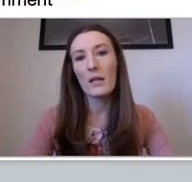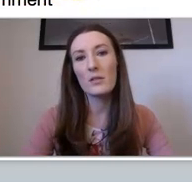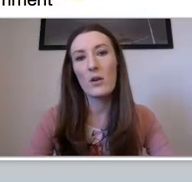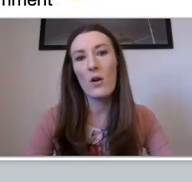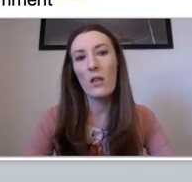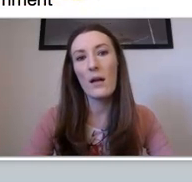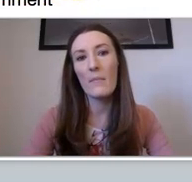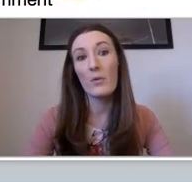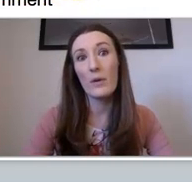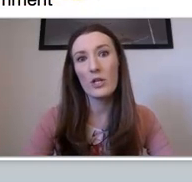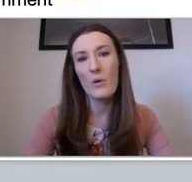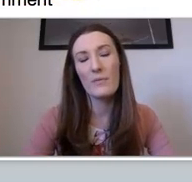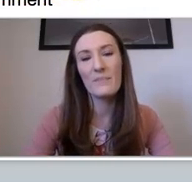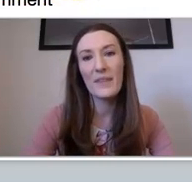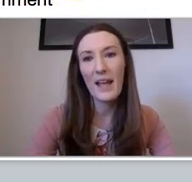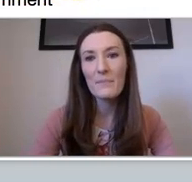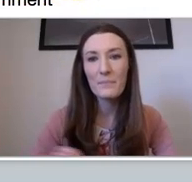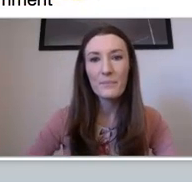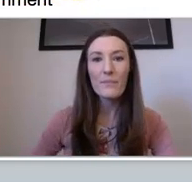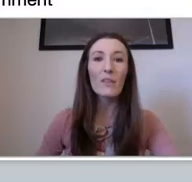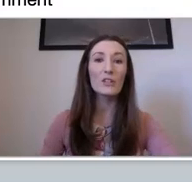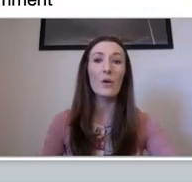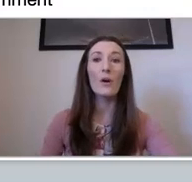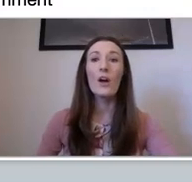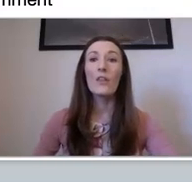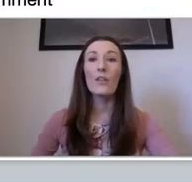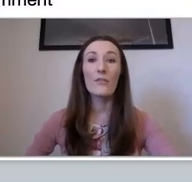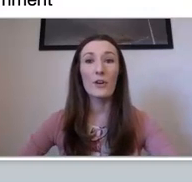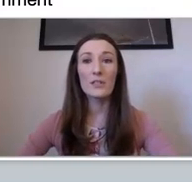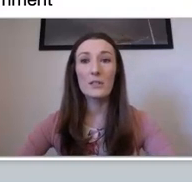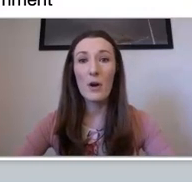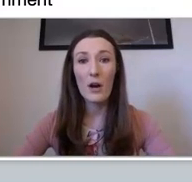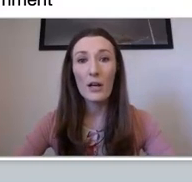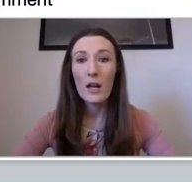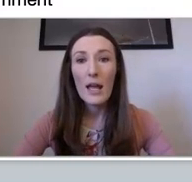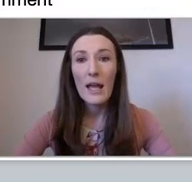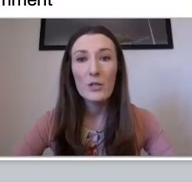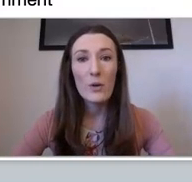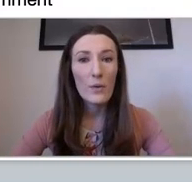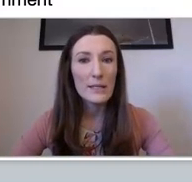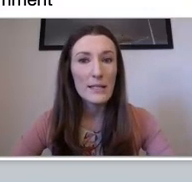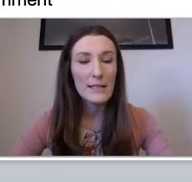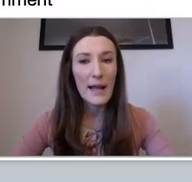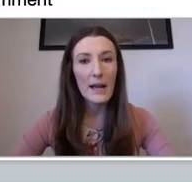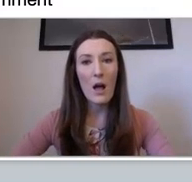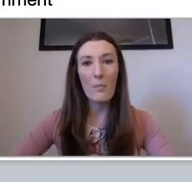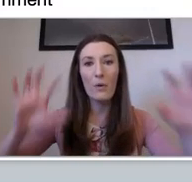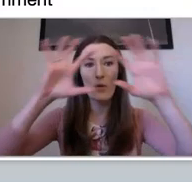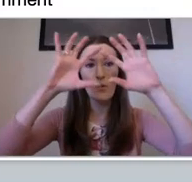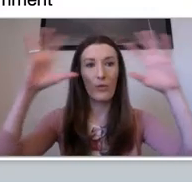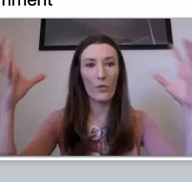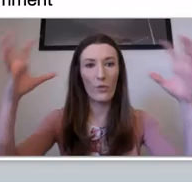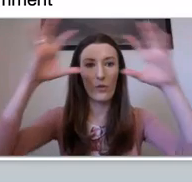book likes to call ratio. Okay, so the first part is you are going to set